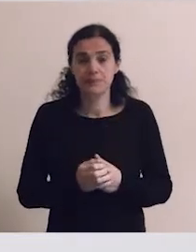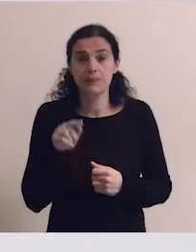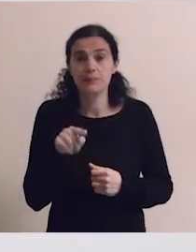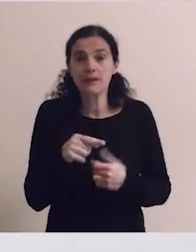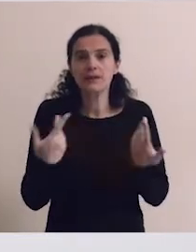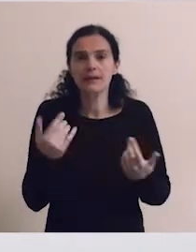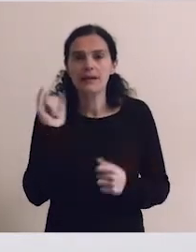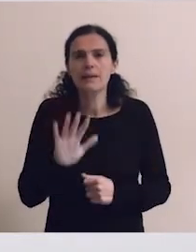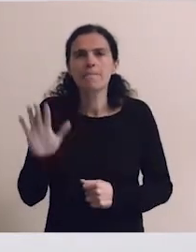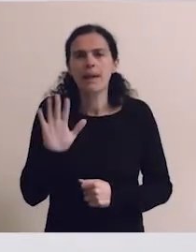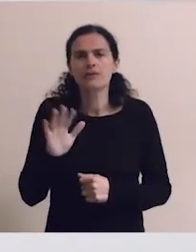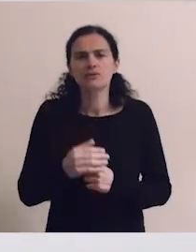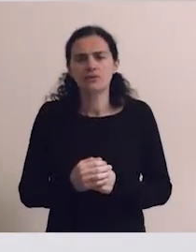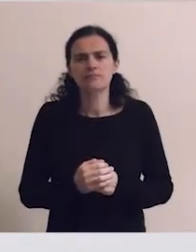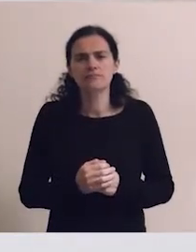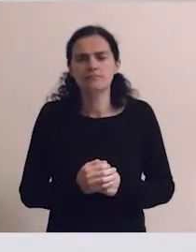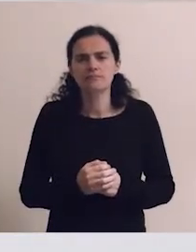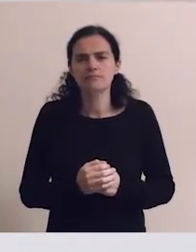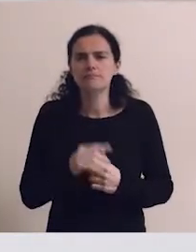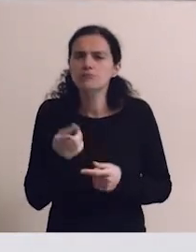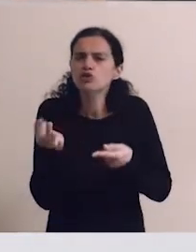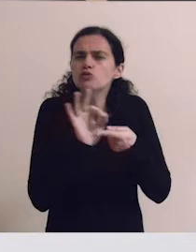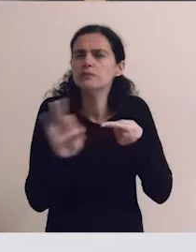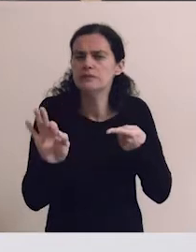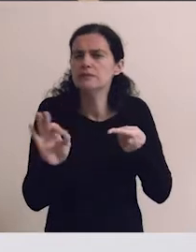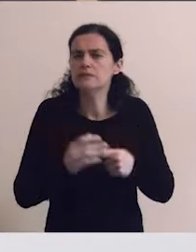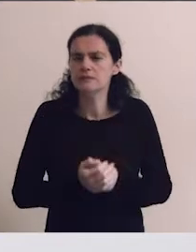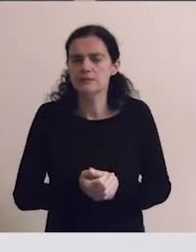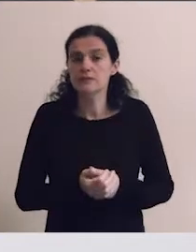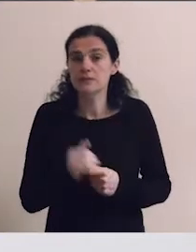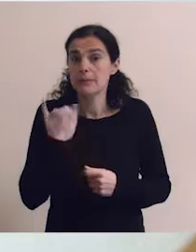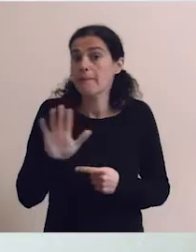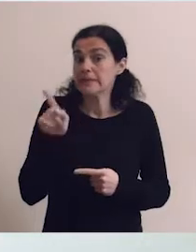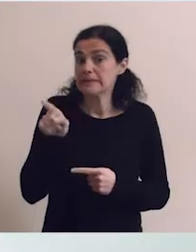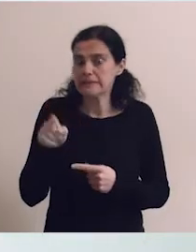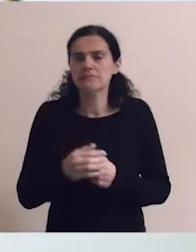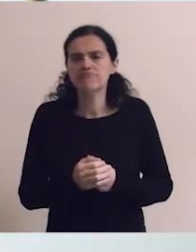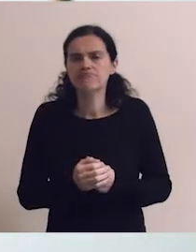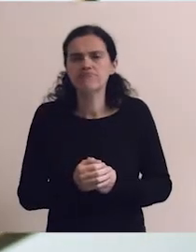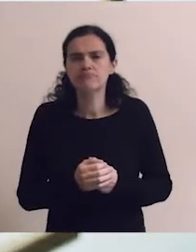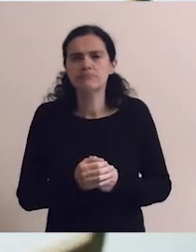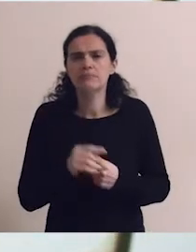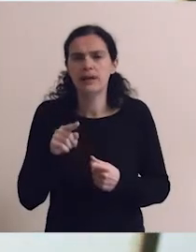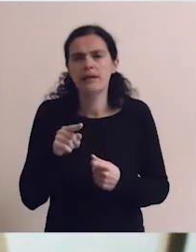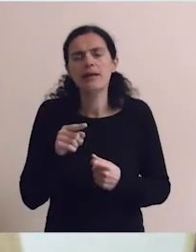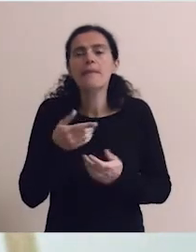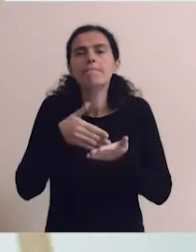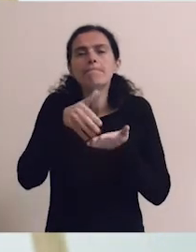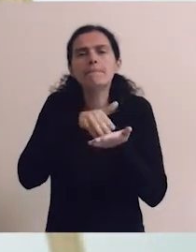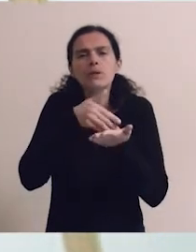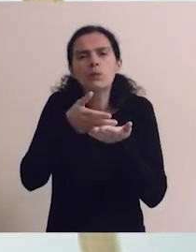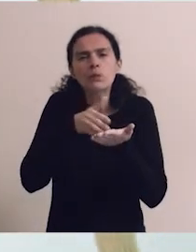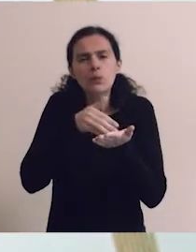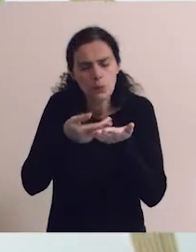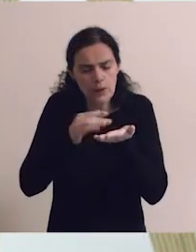here is that this image is a very specific image. This image here is a